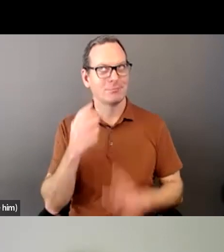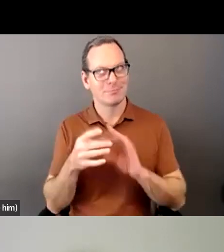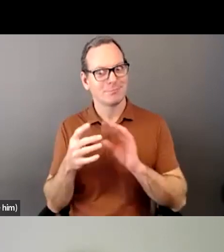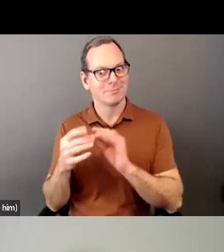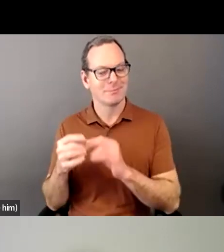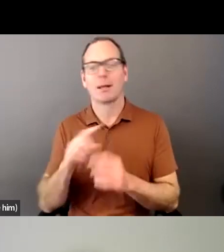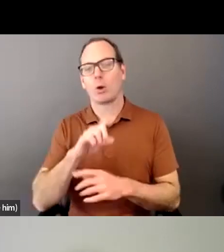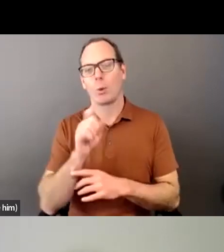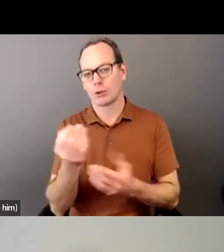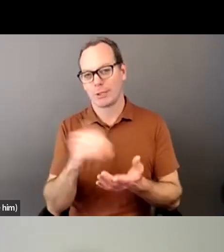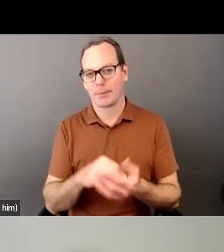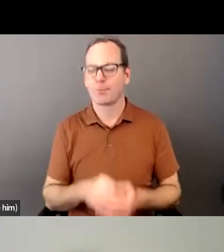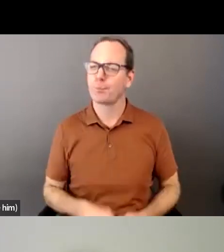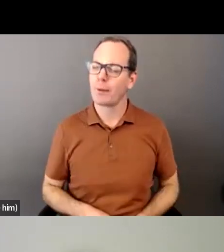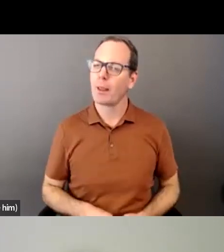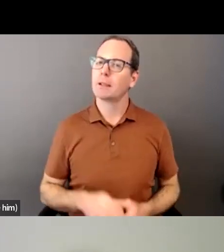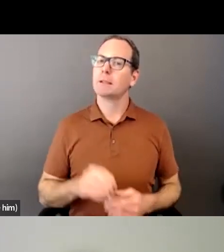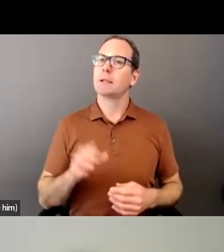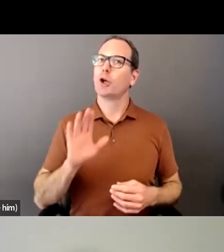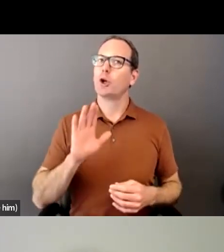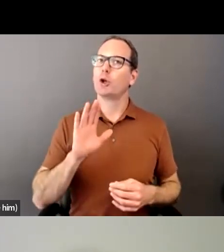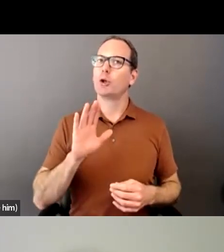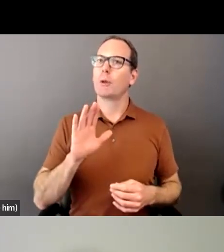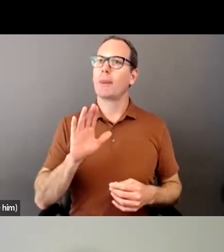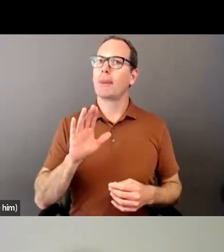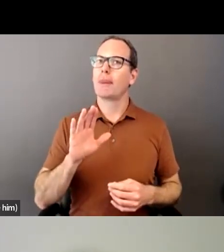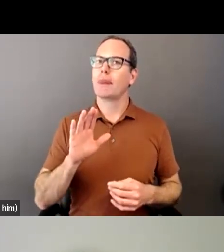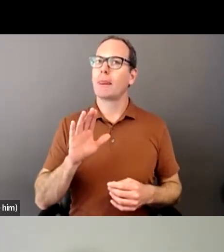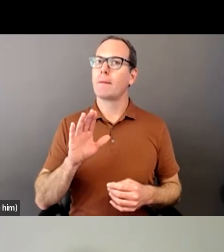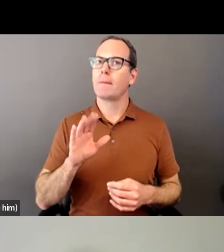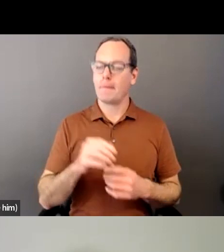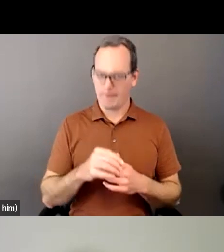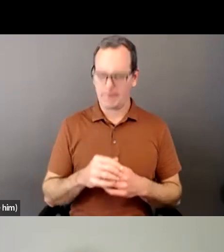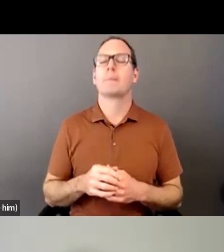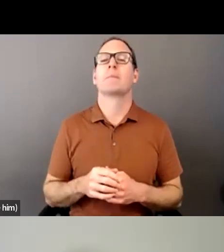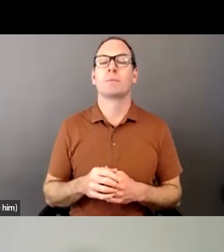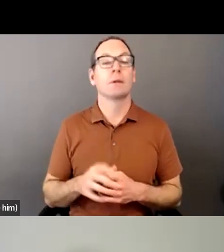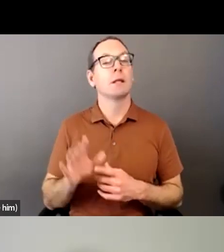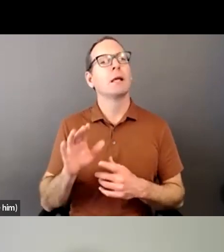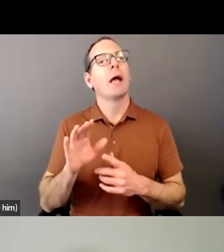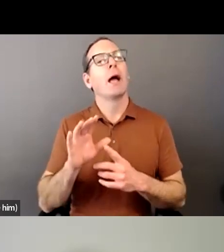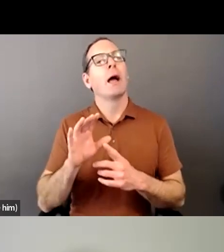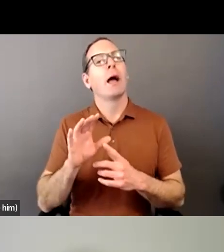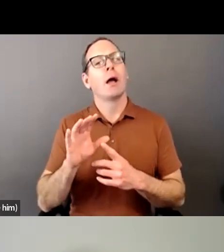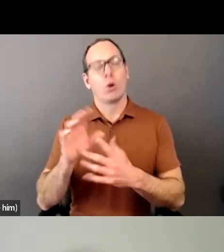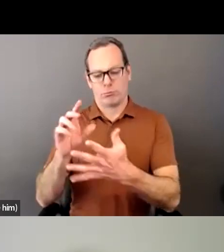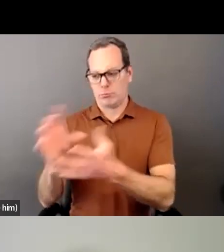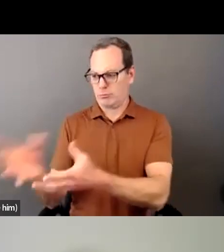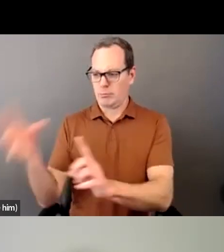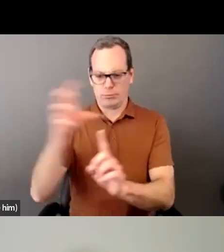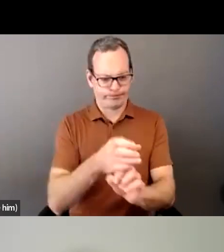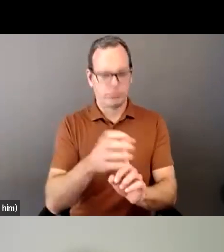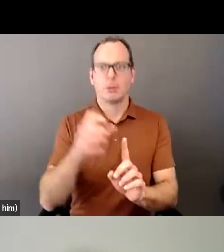already. How do you think that culturally centering positively impacted the participants' job readiness or